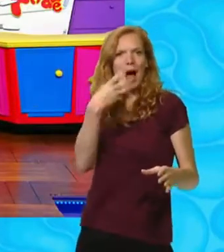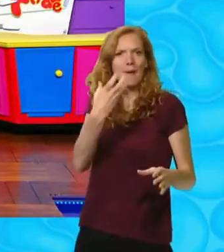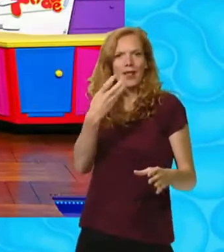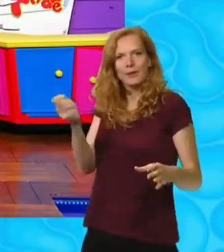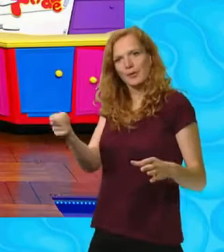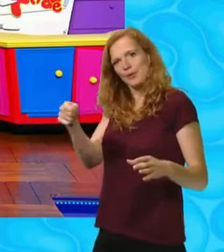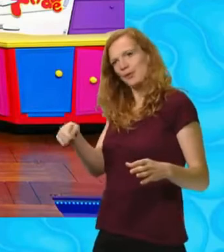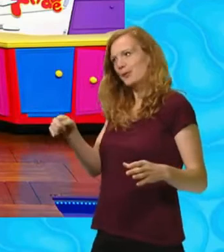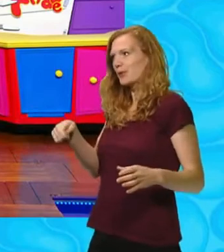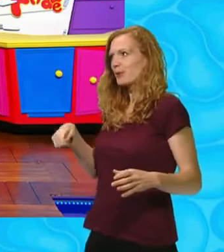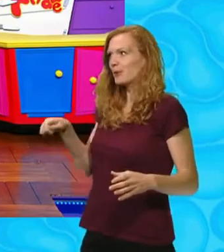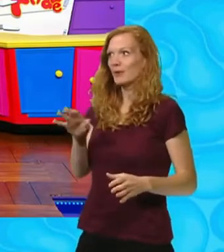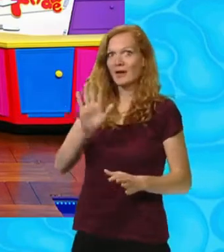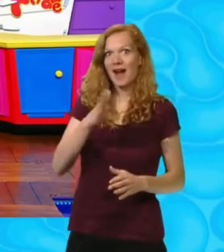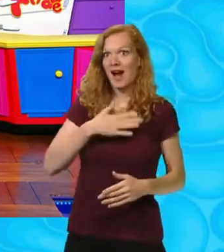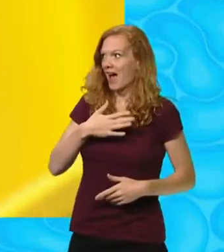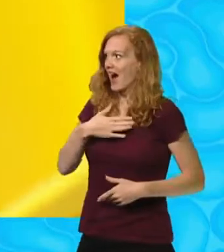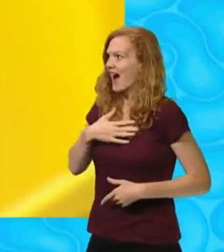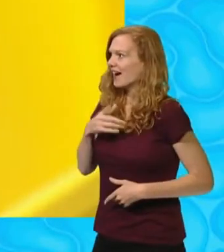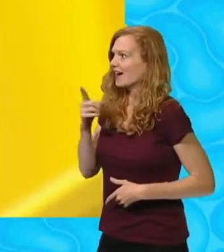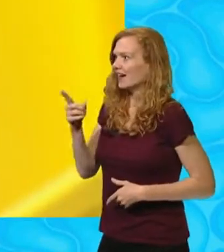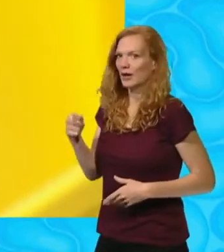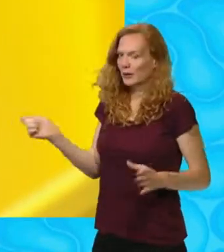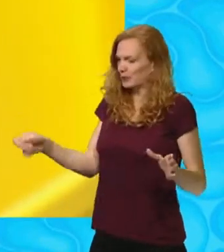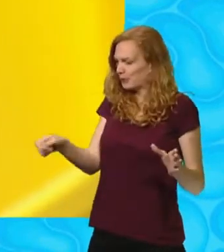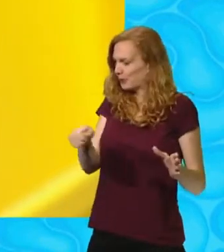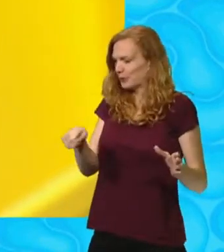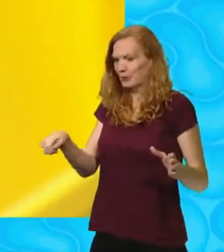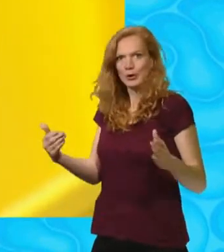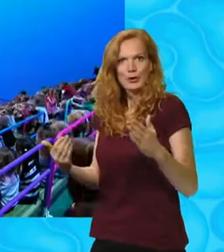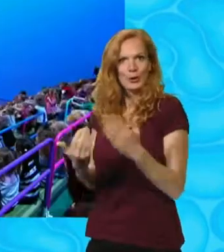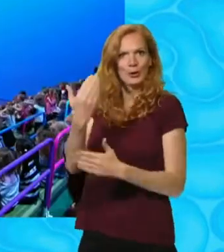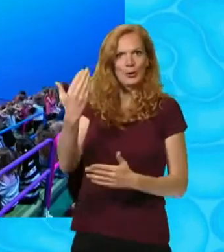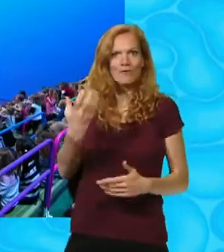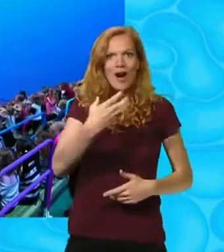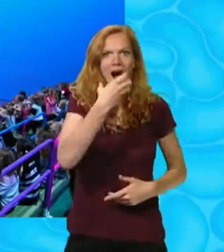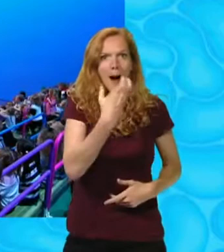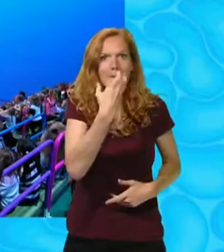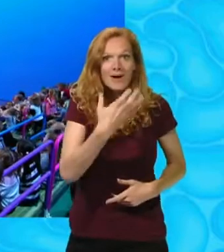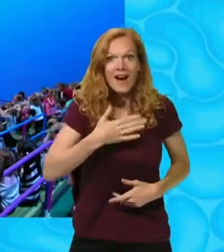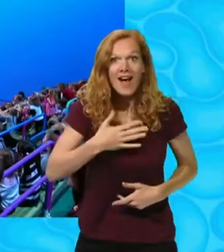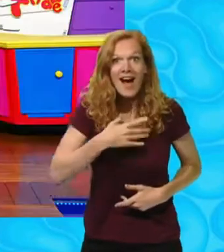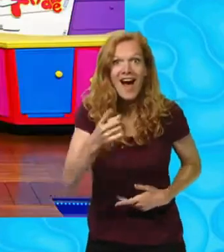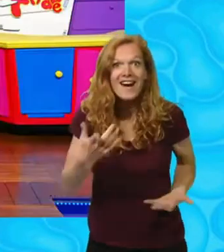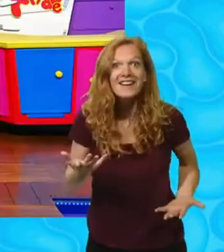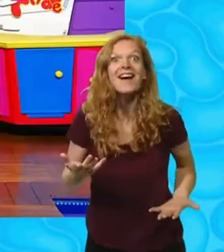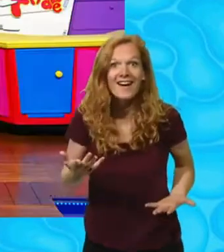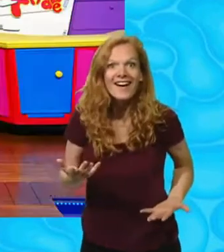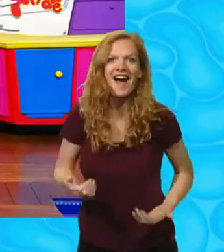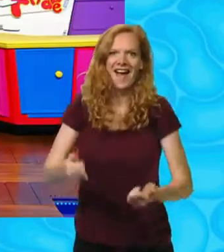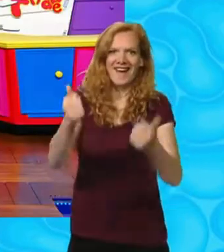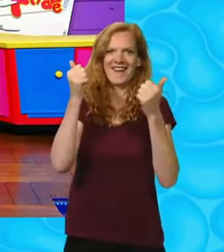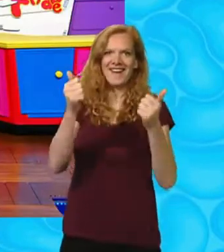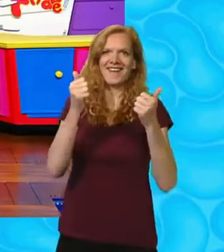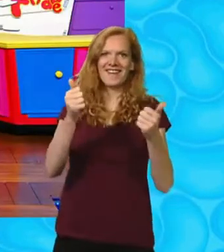dust with me lovely new fruit duster. What do you think? Do you like it? Yes, yes. Now, I know what